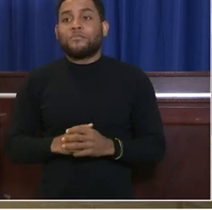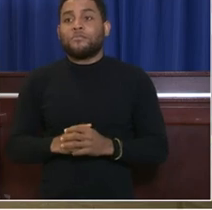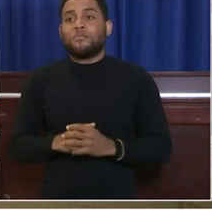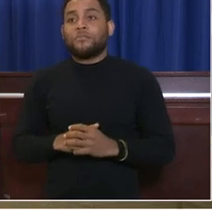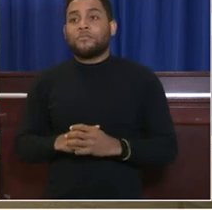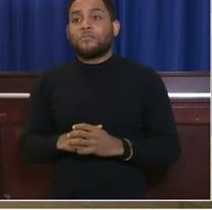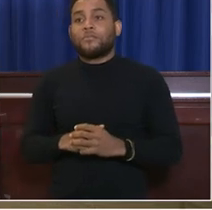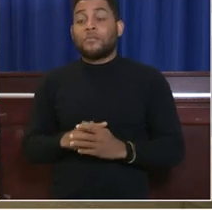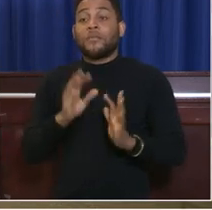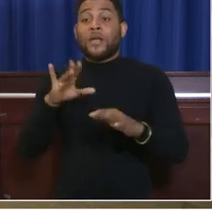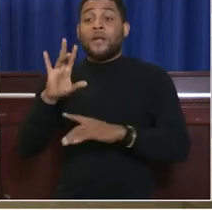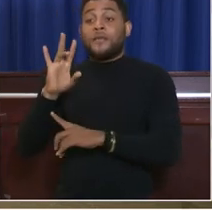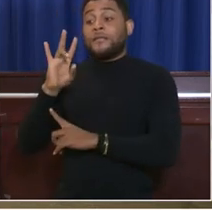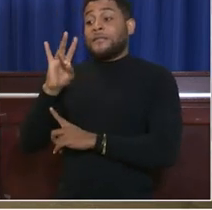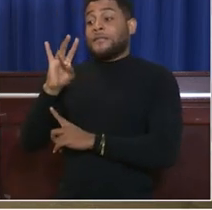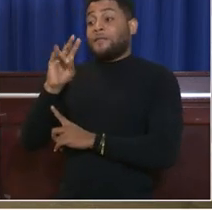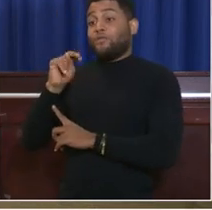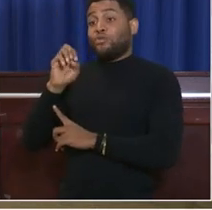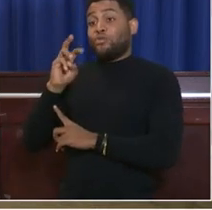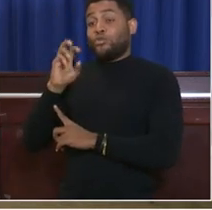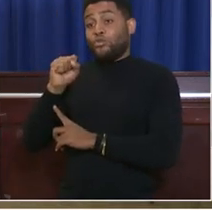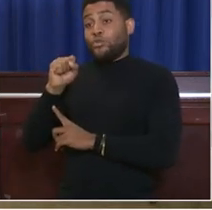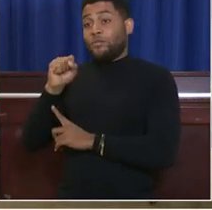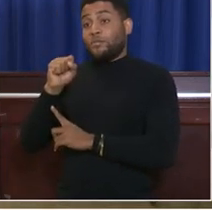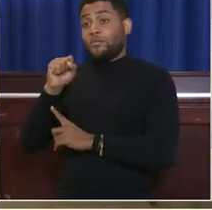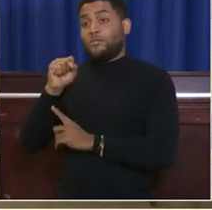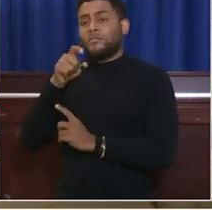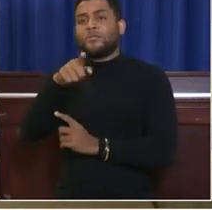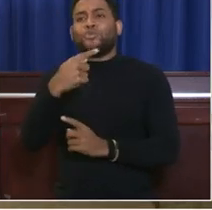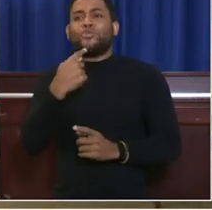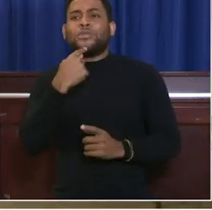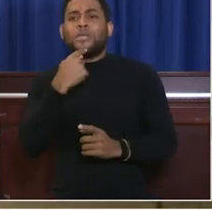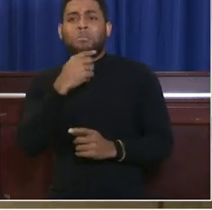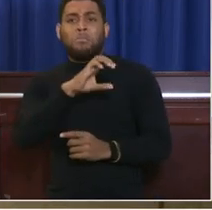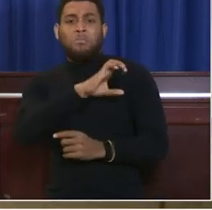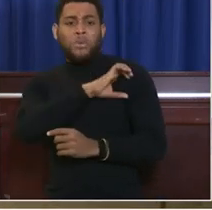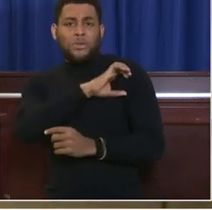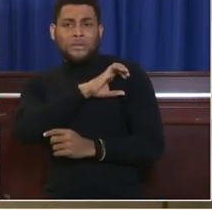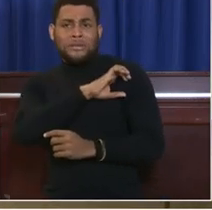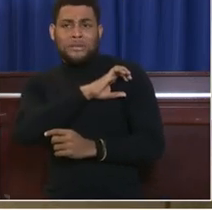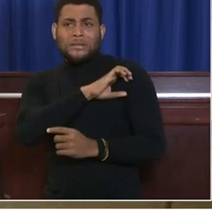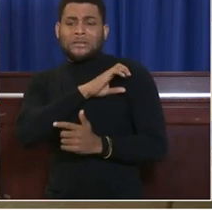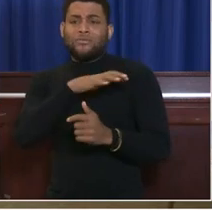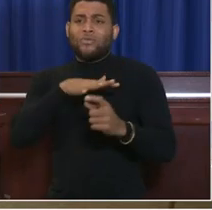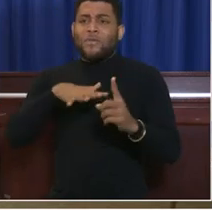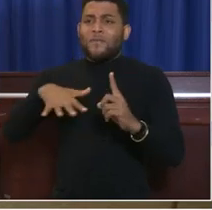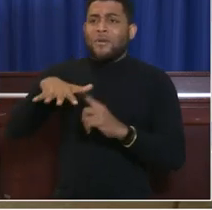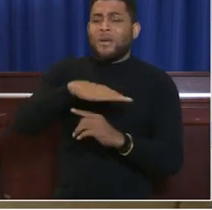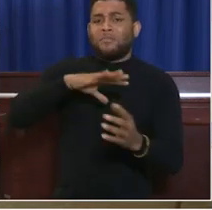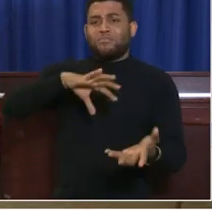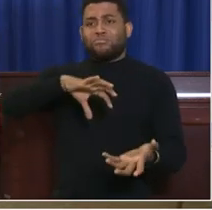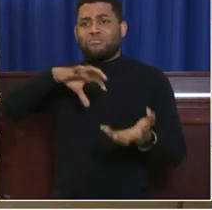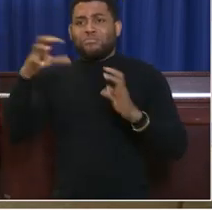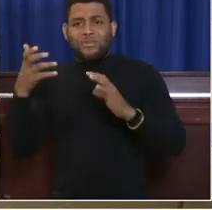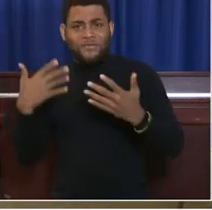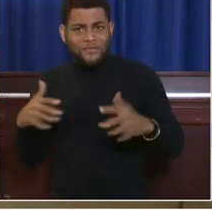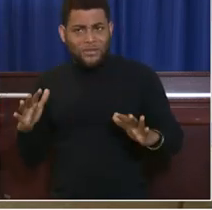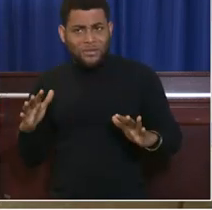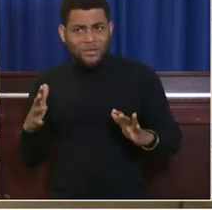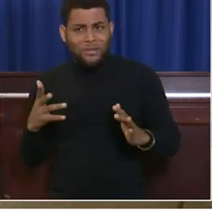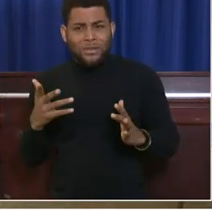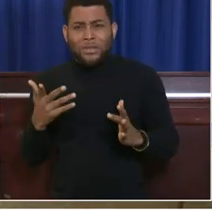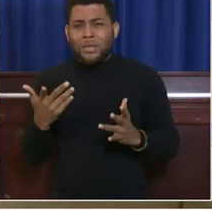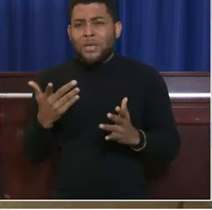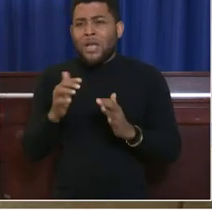police ecosystem, you said, has been disrupted. How has it been disrupted, and what do you see in place to fix that disruption? I